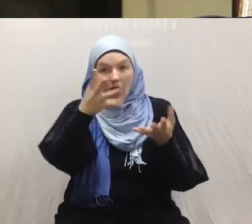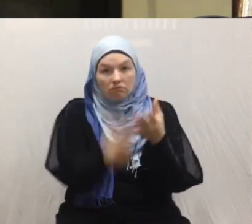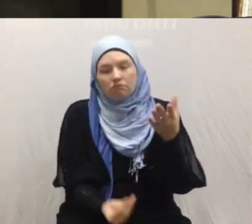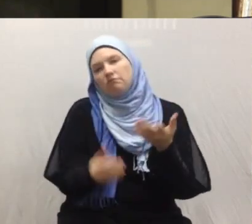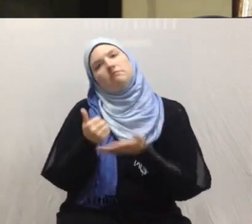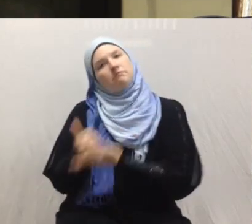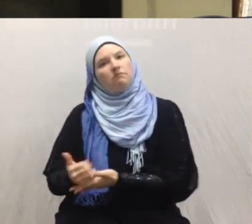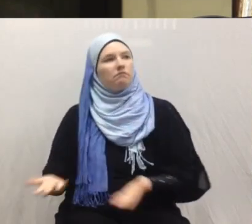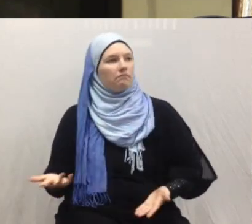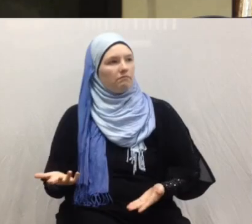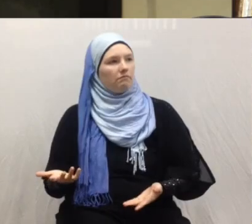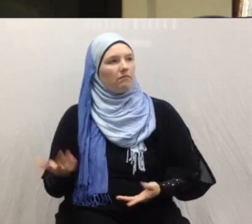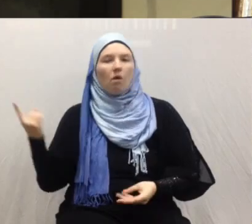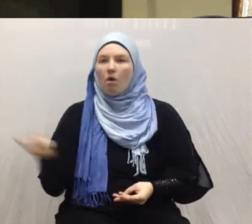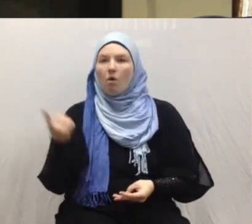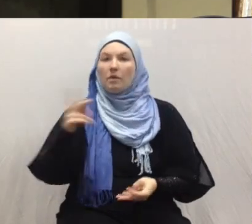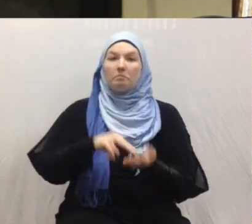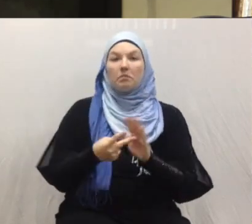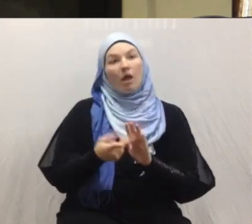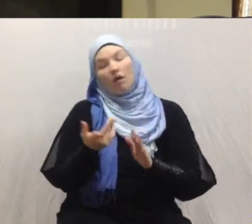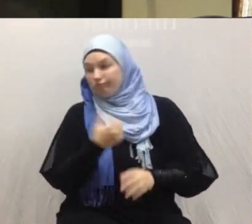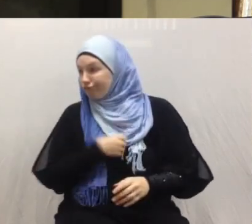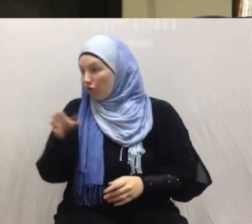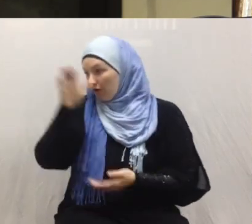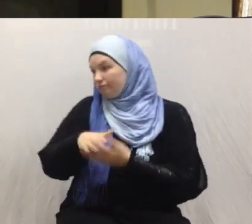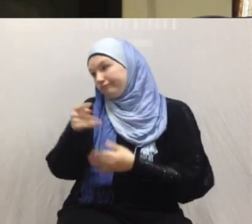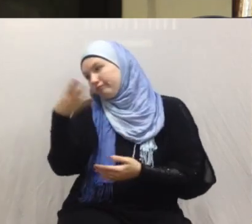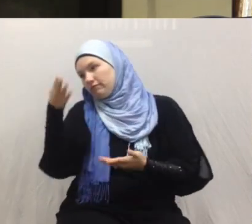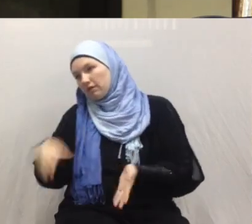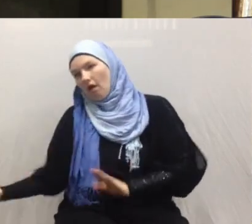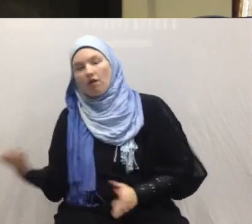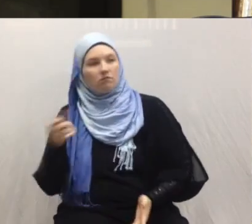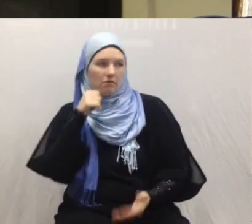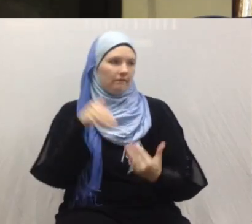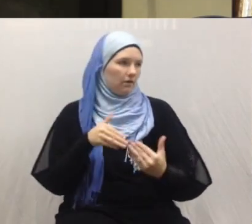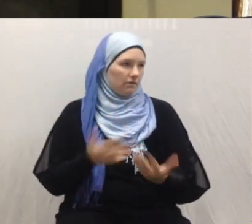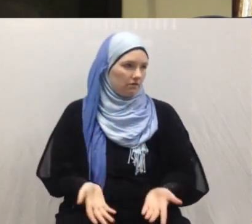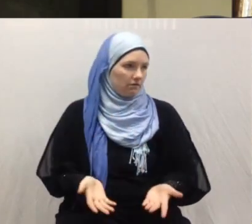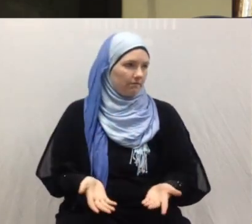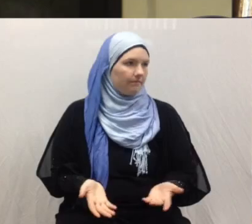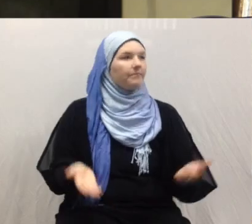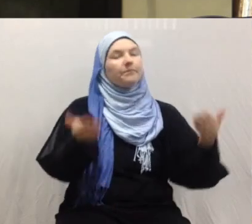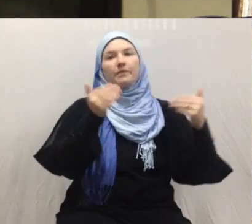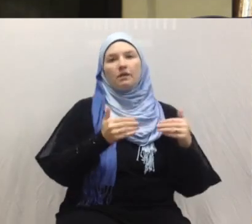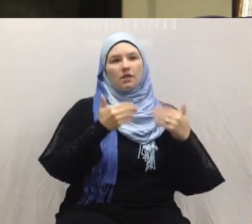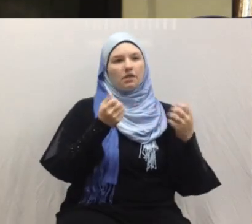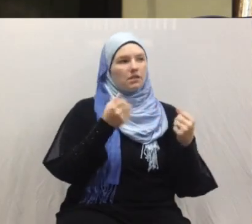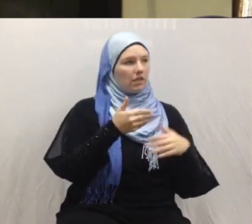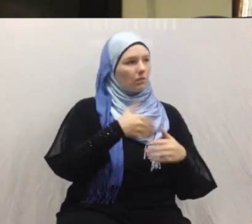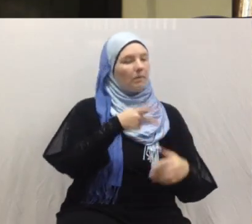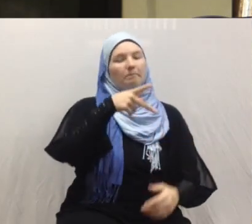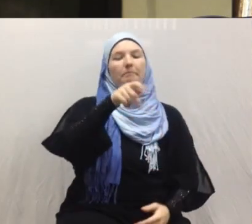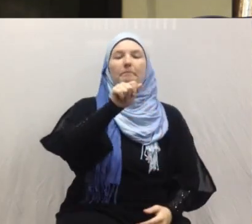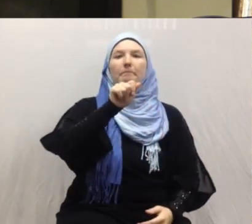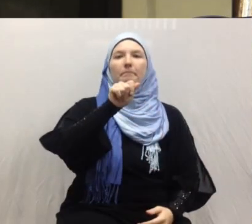protection, nor shall he intervene against a believer. So a polytheist or a pagan,